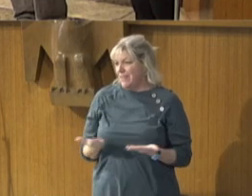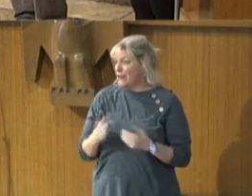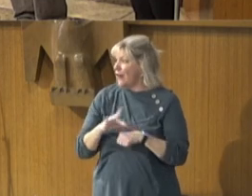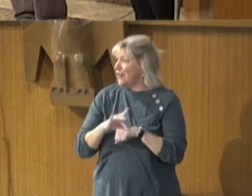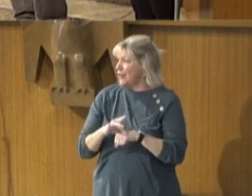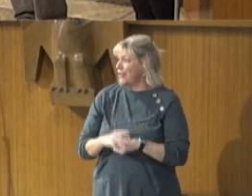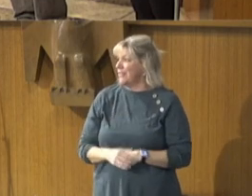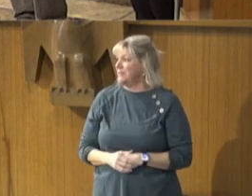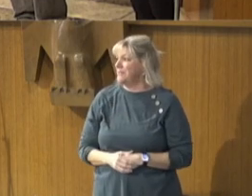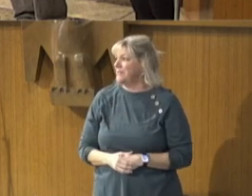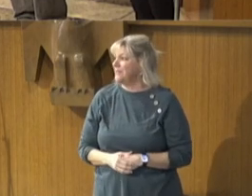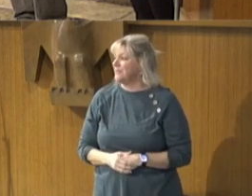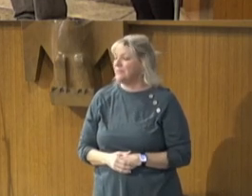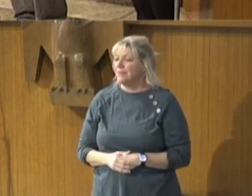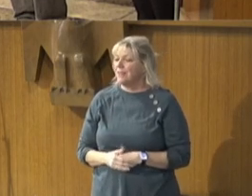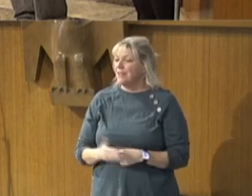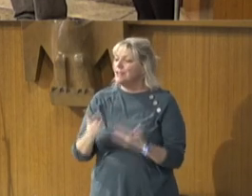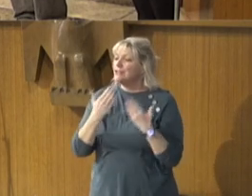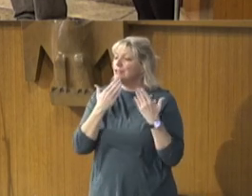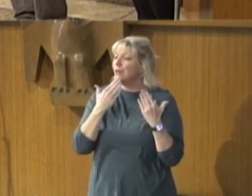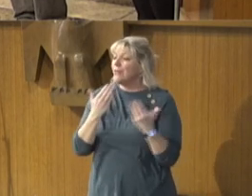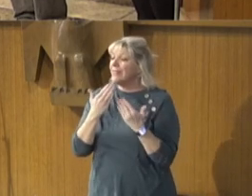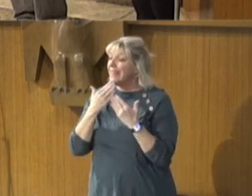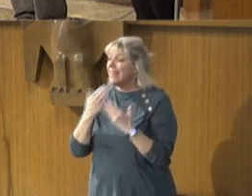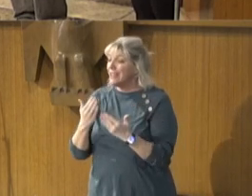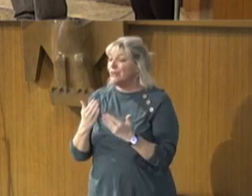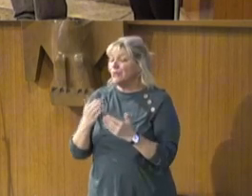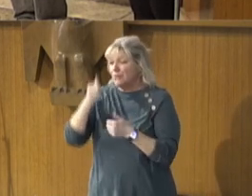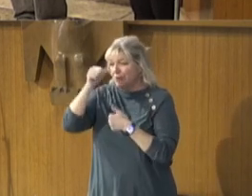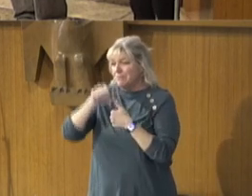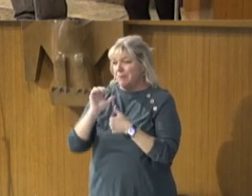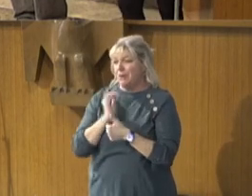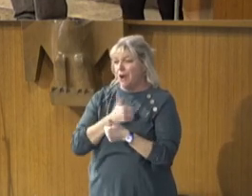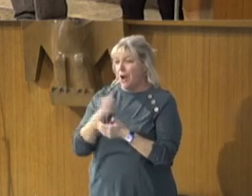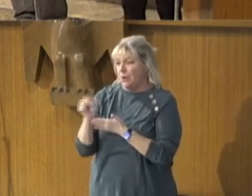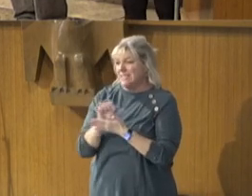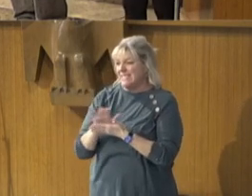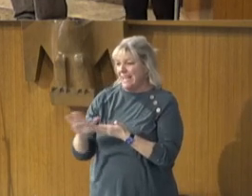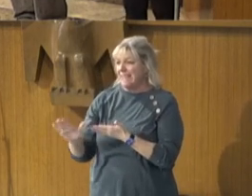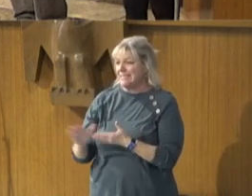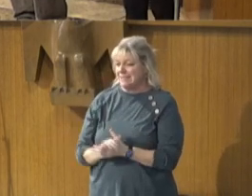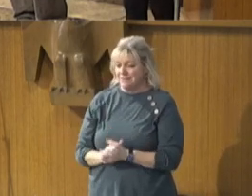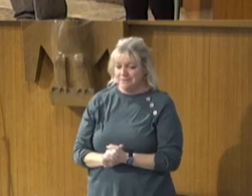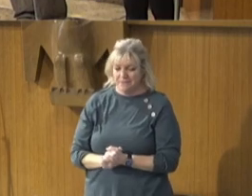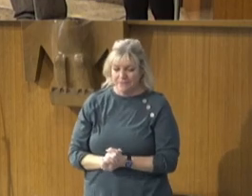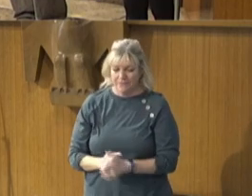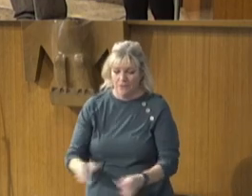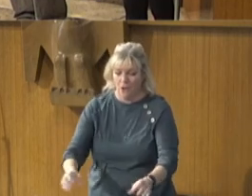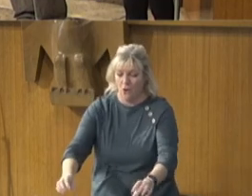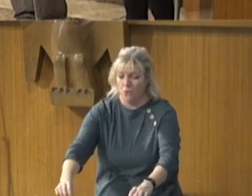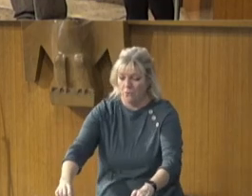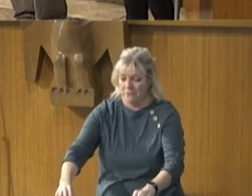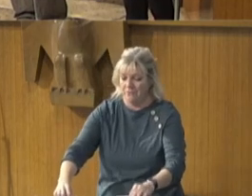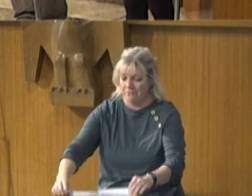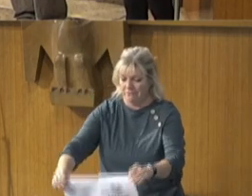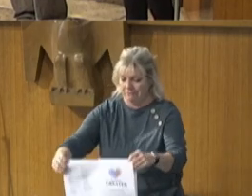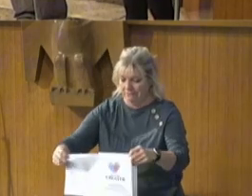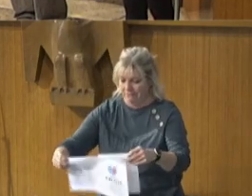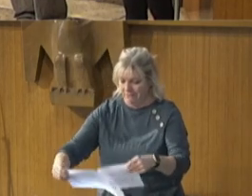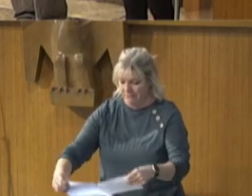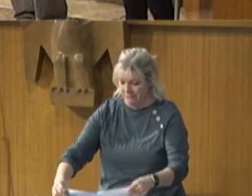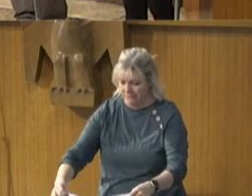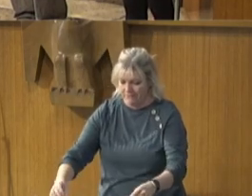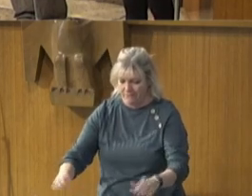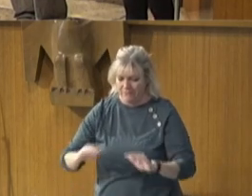accompanying us today. Let us remember our saints. We begin with Demi Michelle Aguirre.